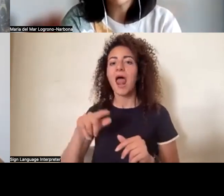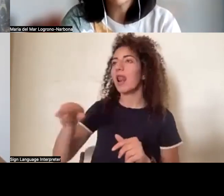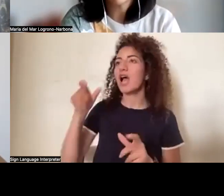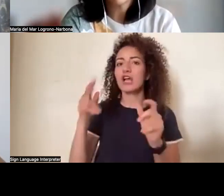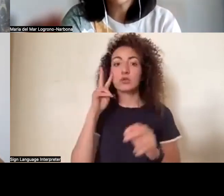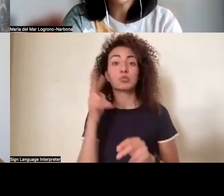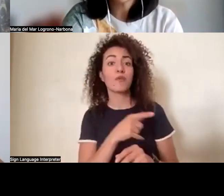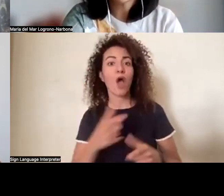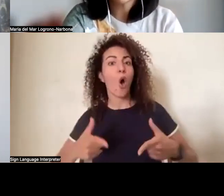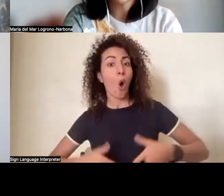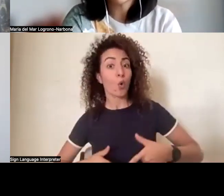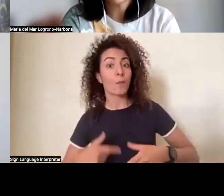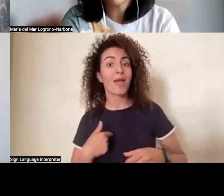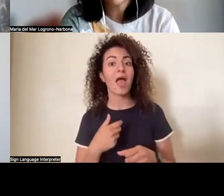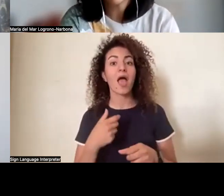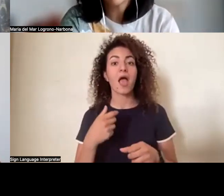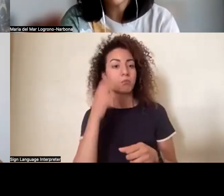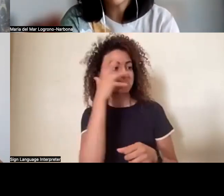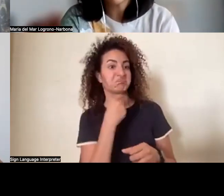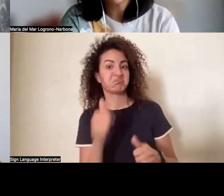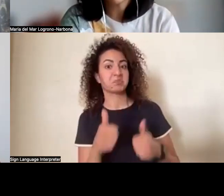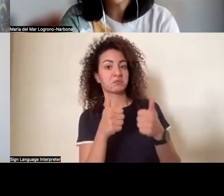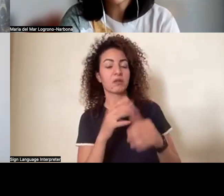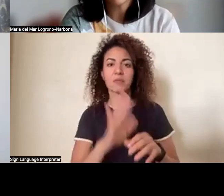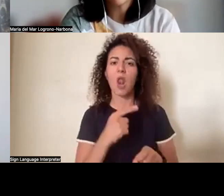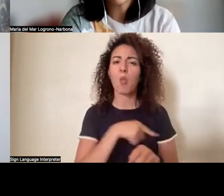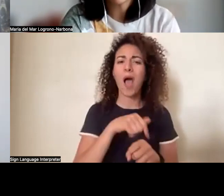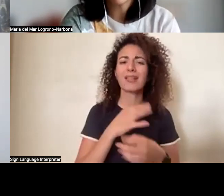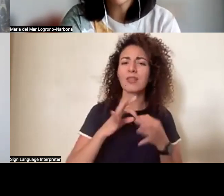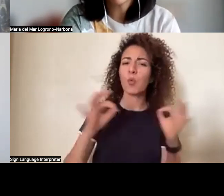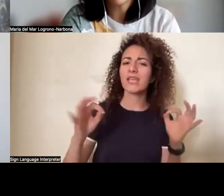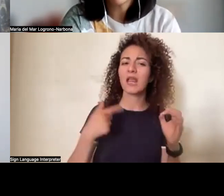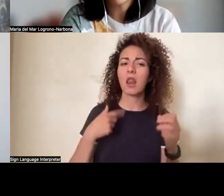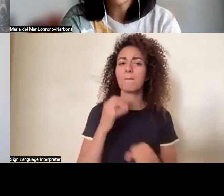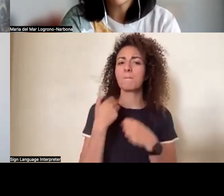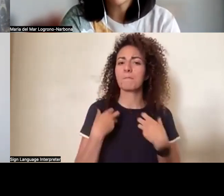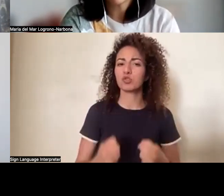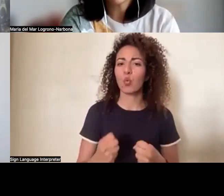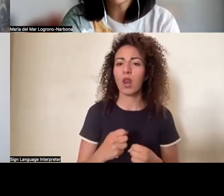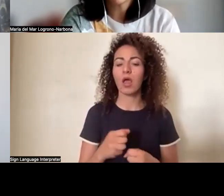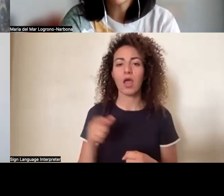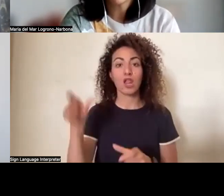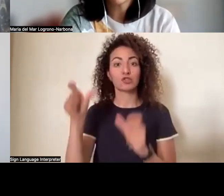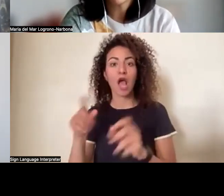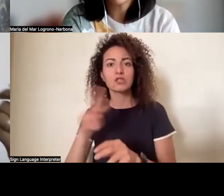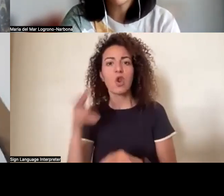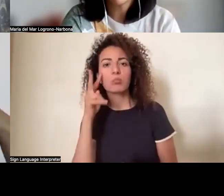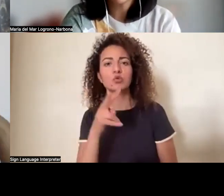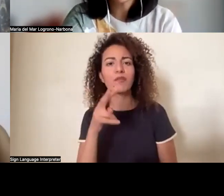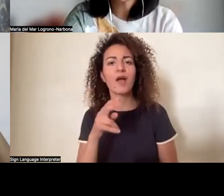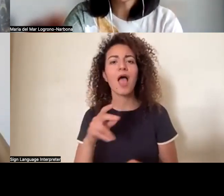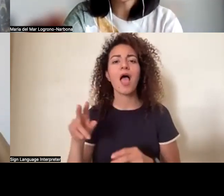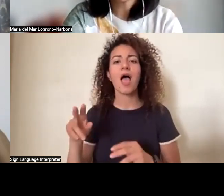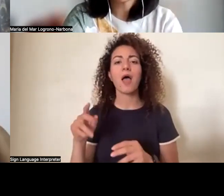it's stabilizing the system. It's making the government last longer in power. It is causing social inertia because it's giving band-aid to the